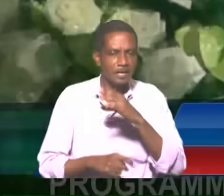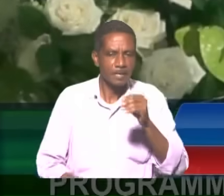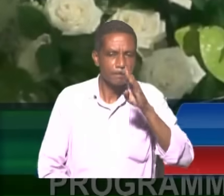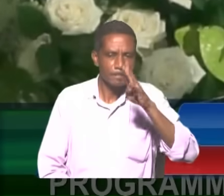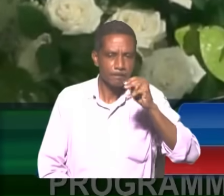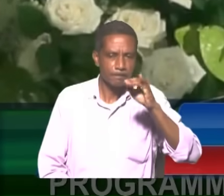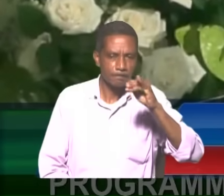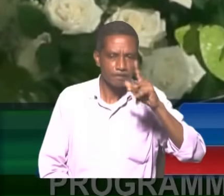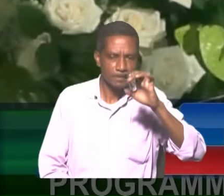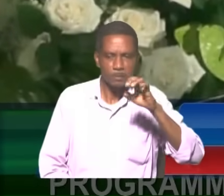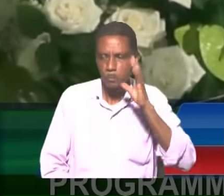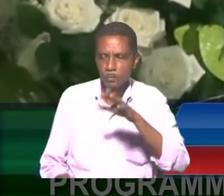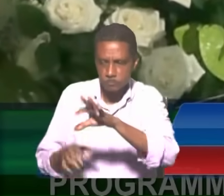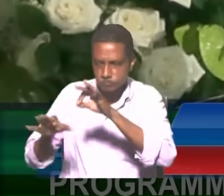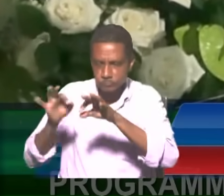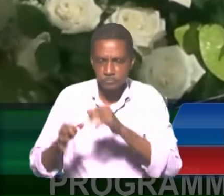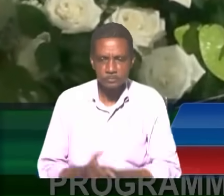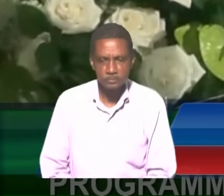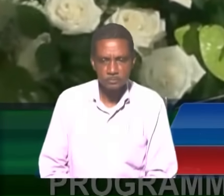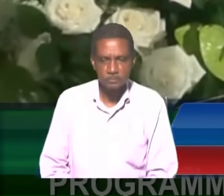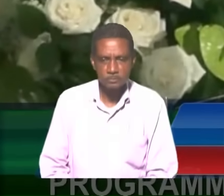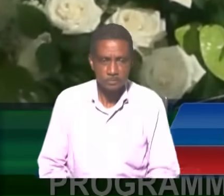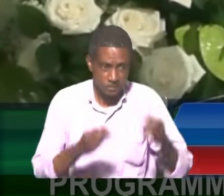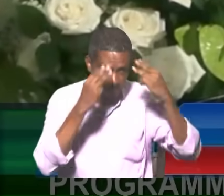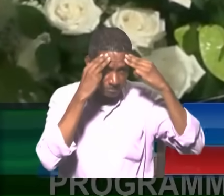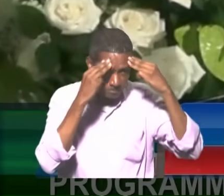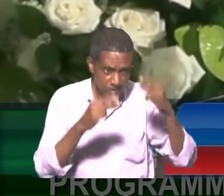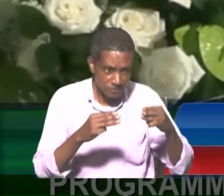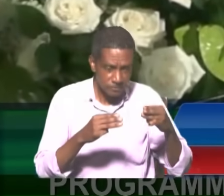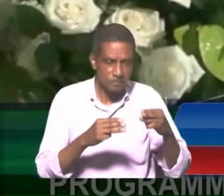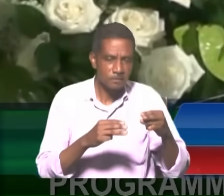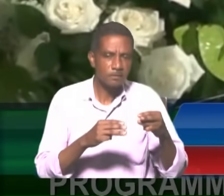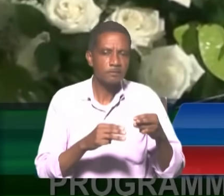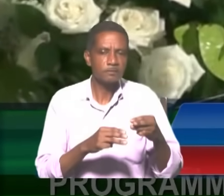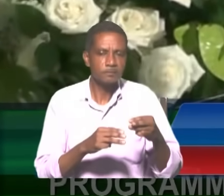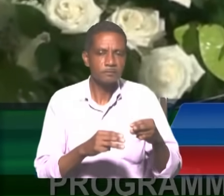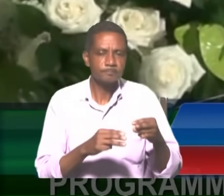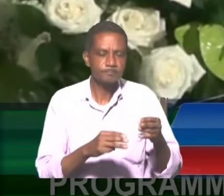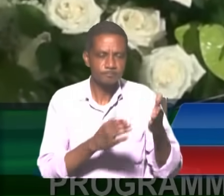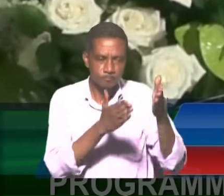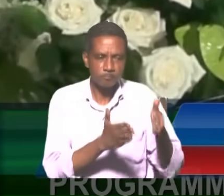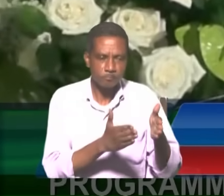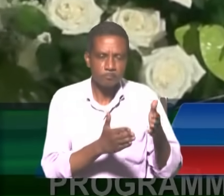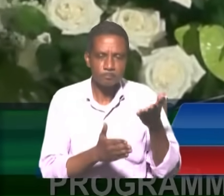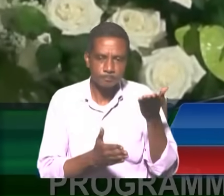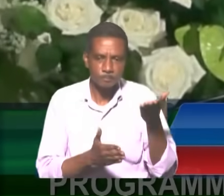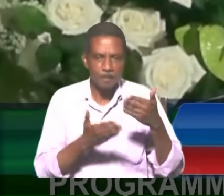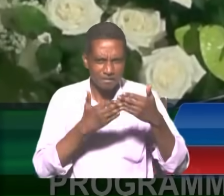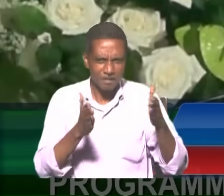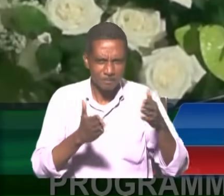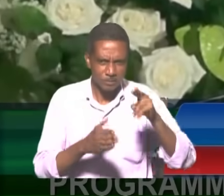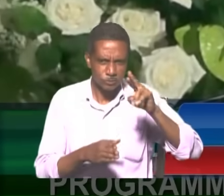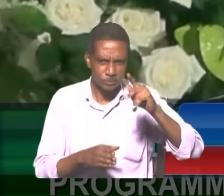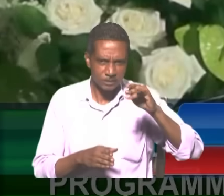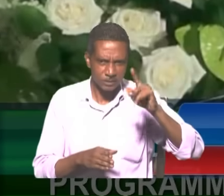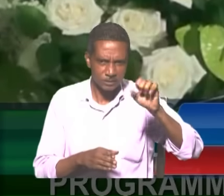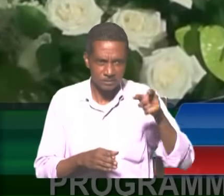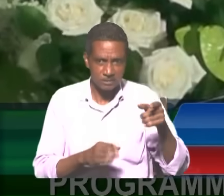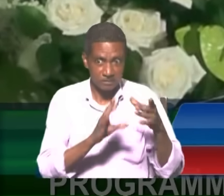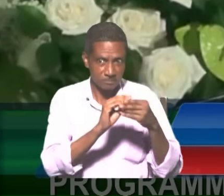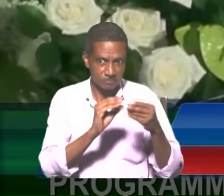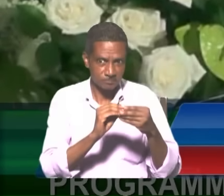benefit. Minister in the Ministry of Public Utilities, Clyde Elder, shared on why the decision was taken to fund the program. But like